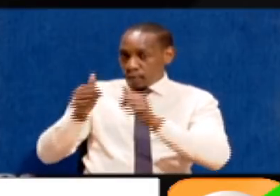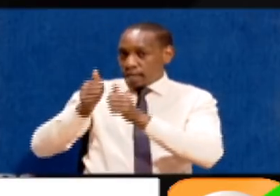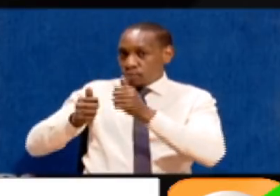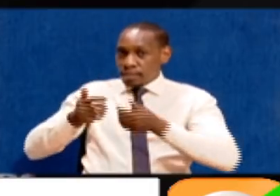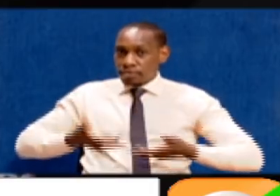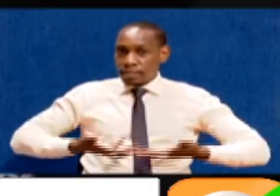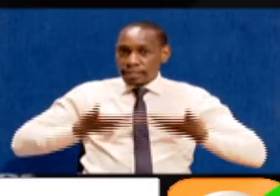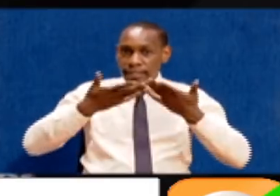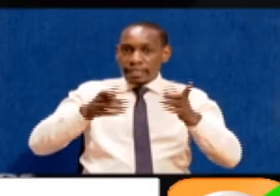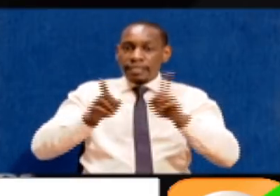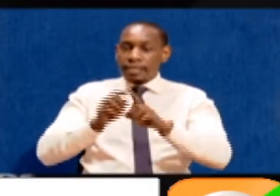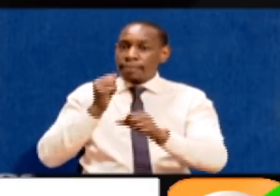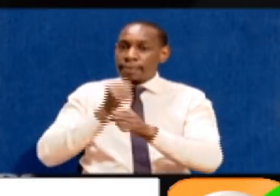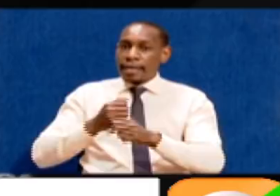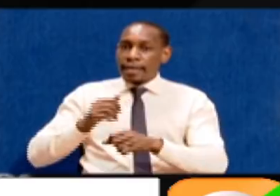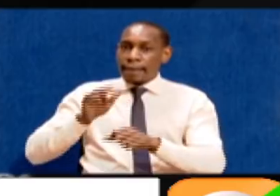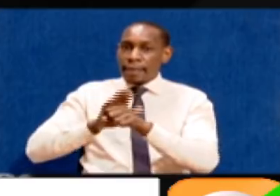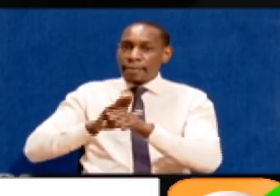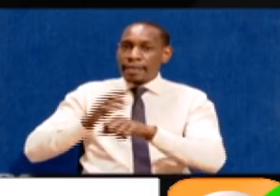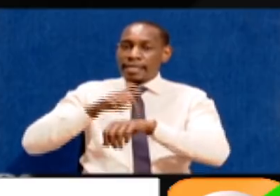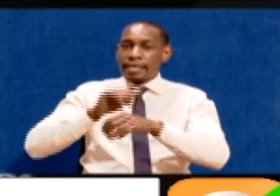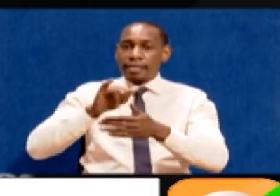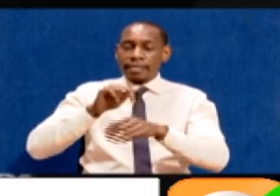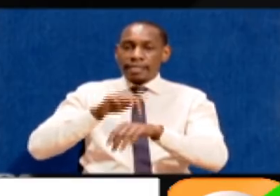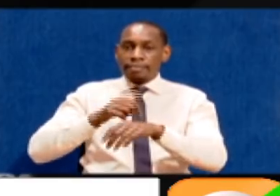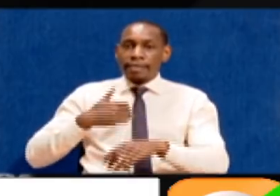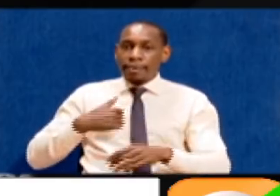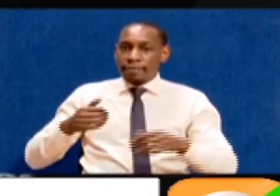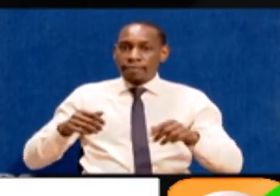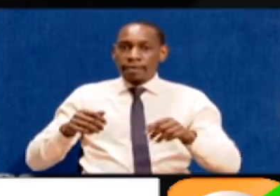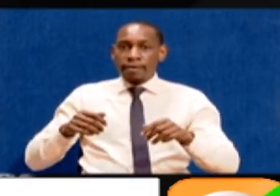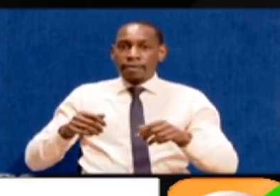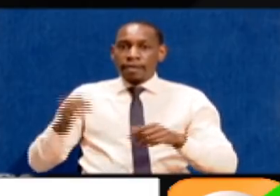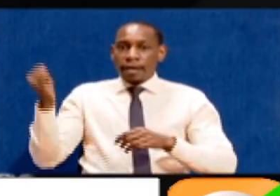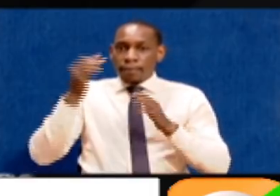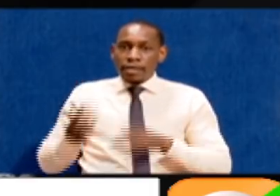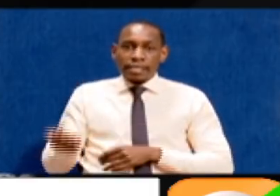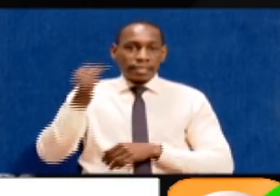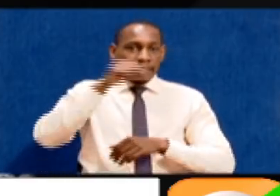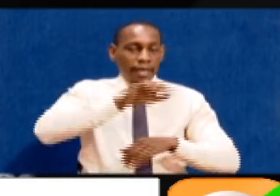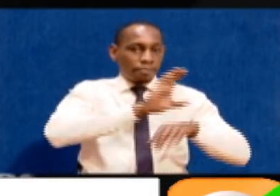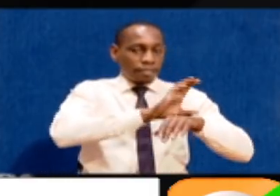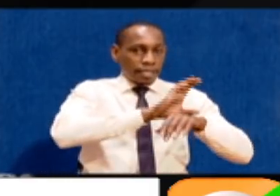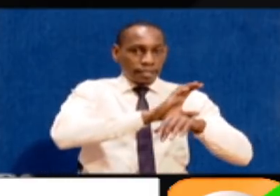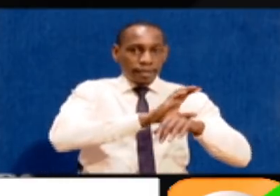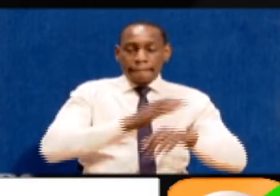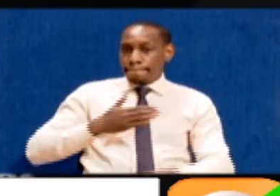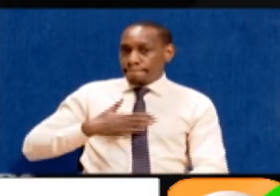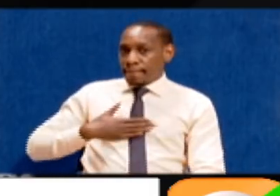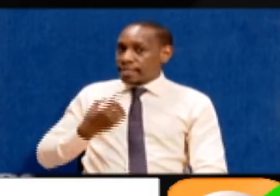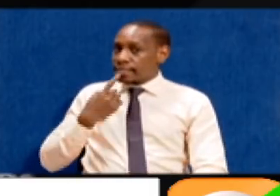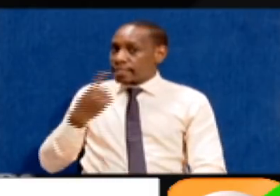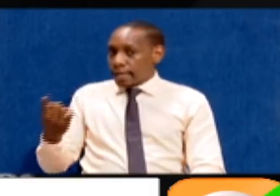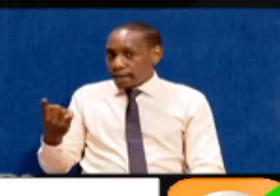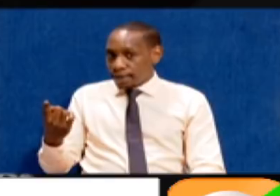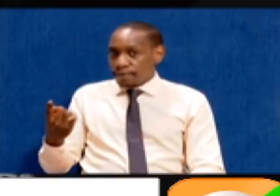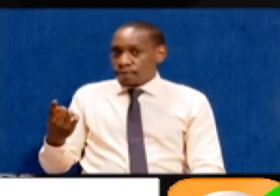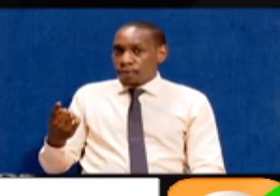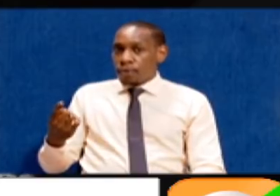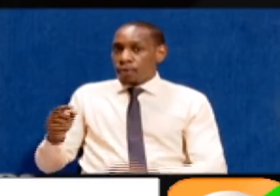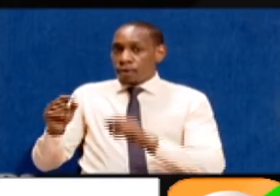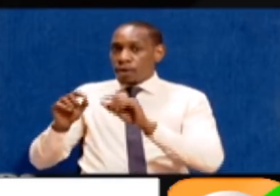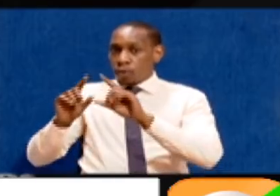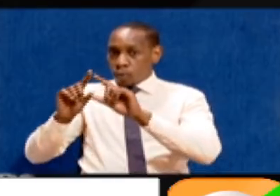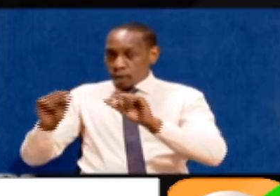say. And I have done this many times when we have had these kinds of people come to our congregations. I tell them what